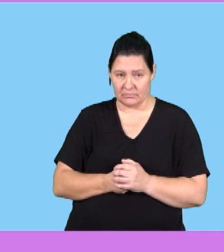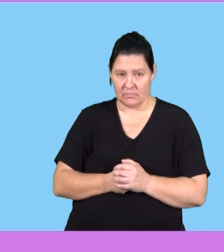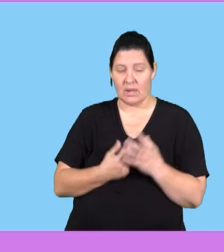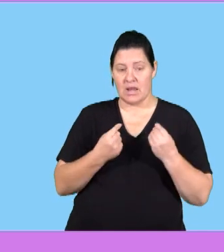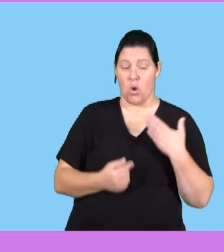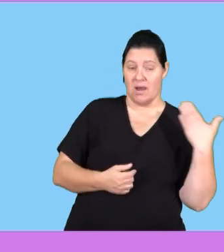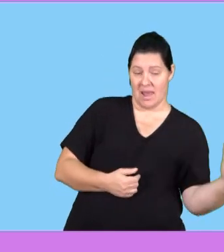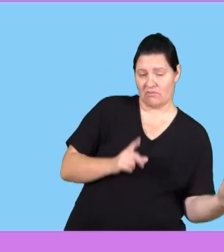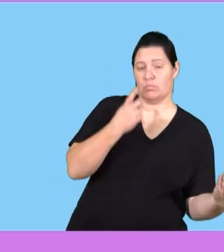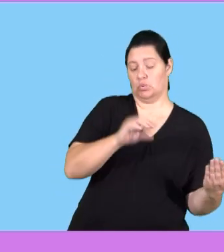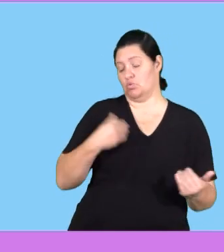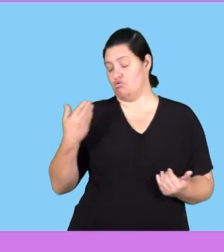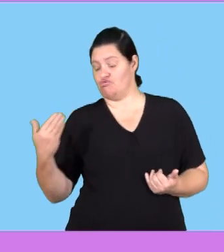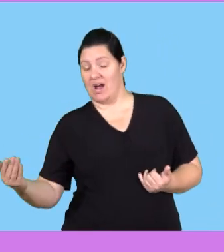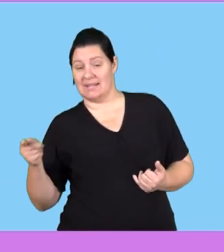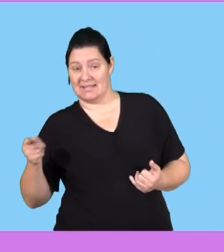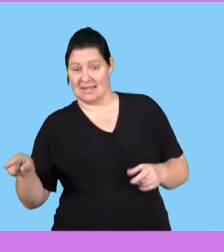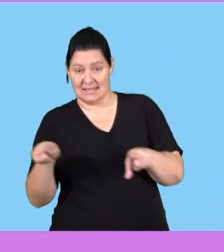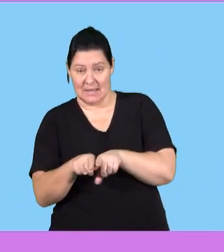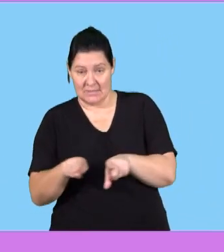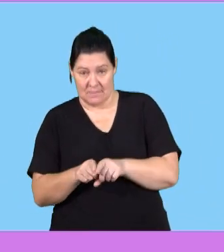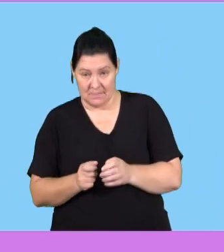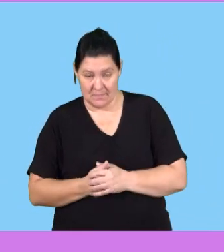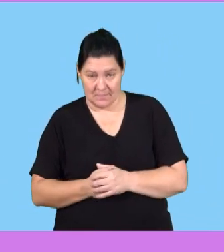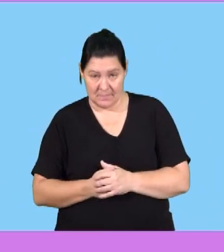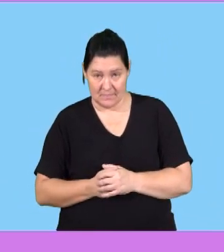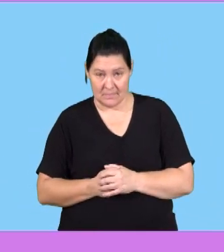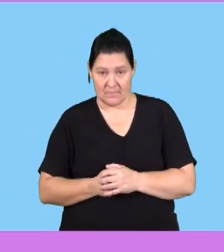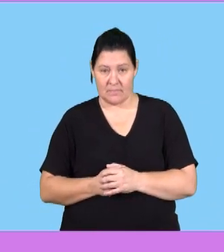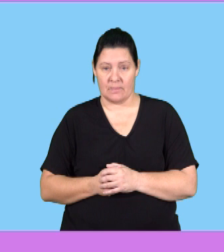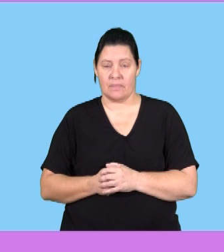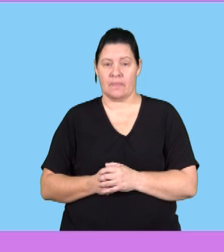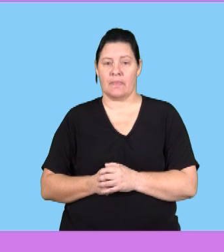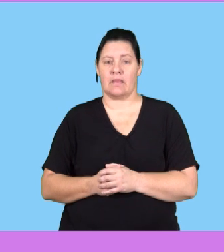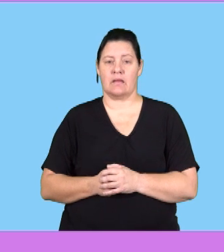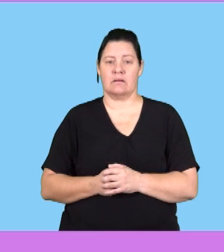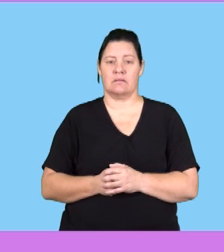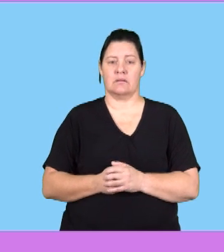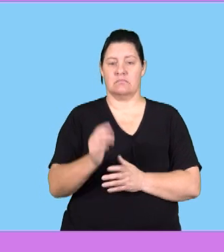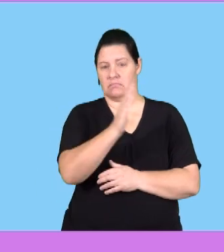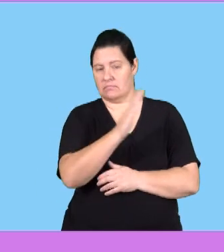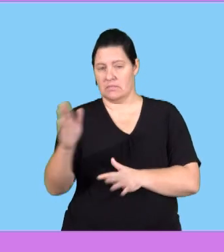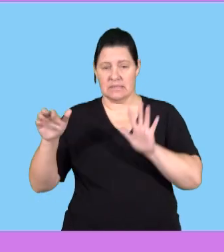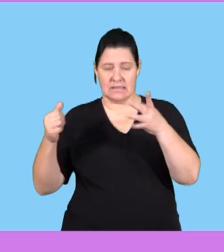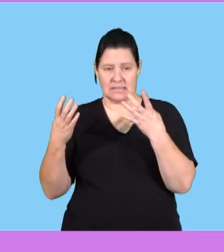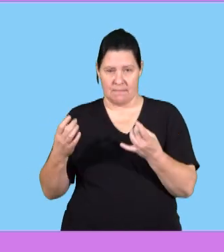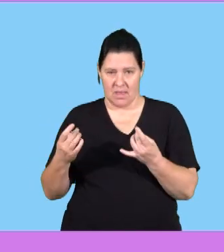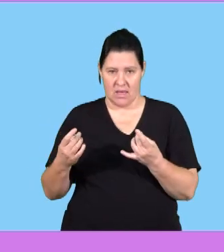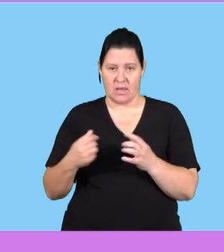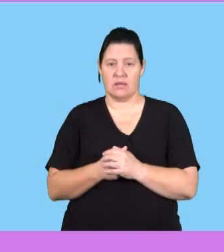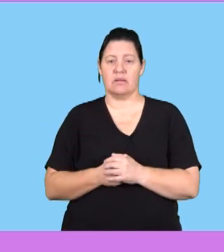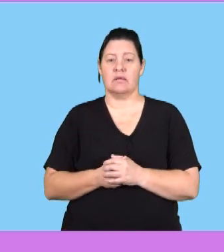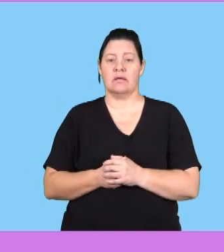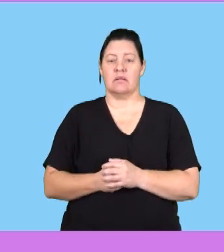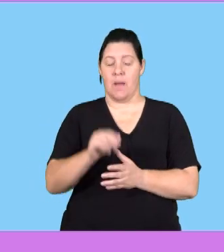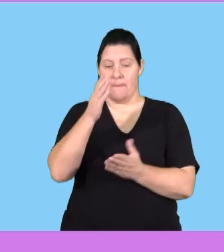I did now on the left-hand side of my median, I'll also do on the right-hand side of my median. So now I'm going to take the 6 numbers on the right-hand